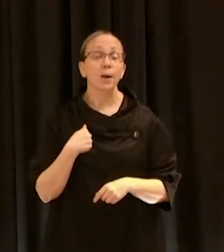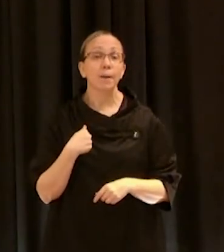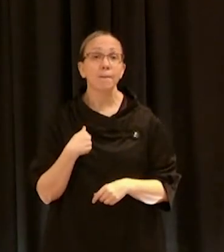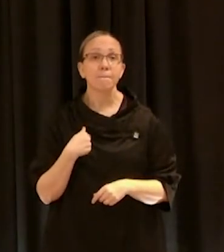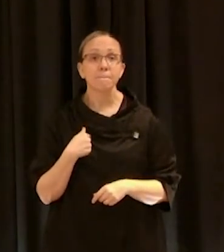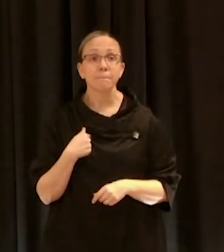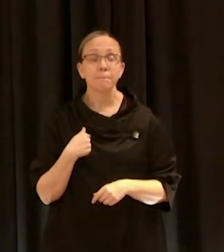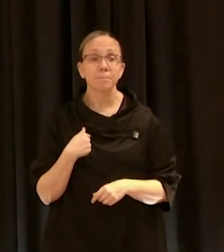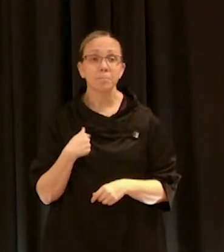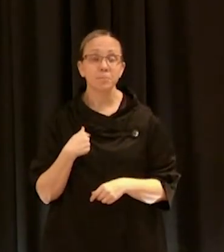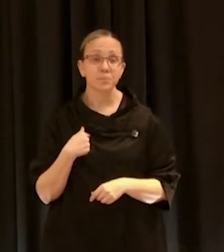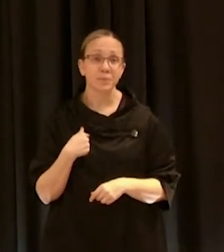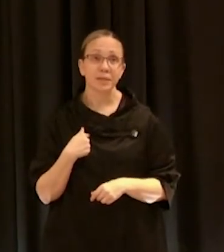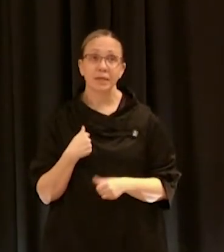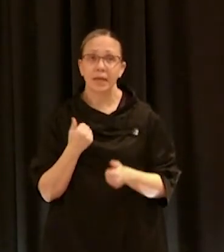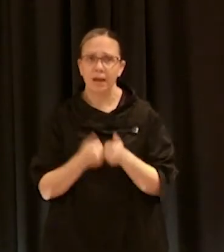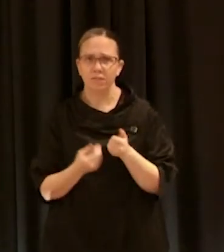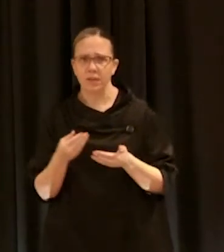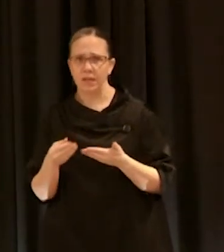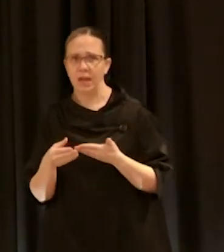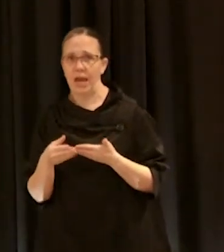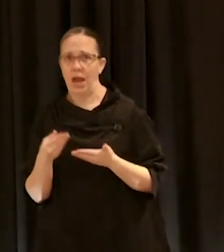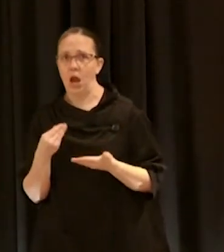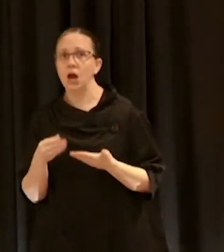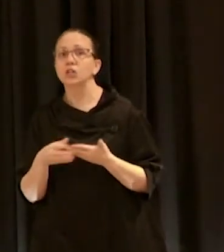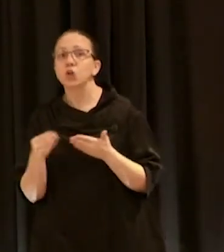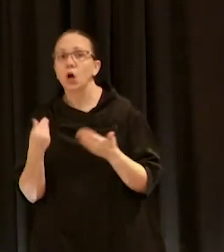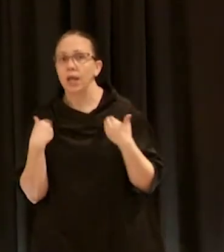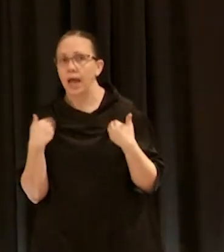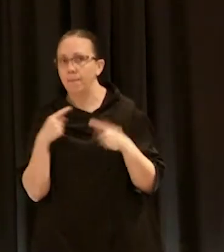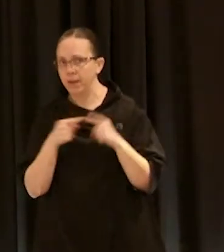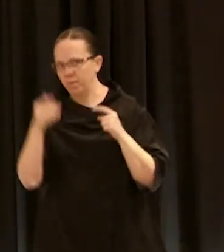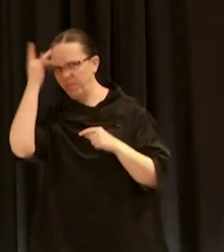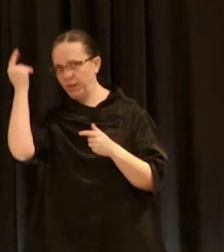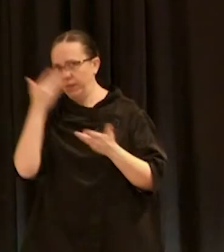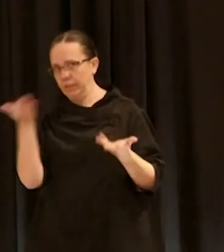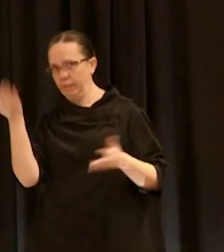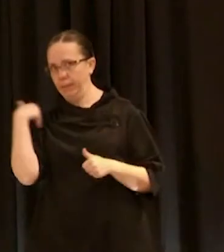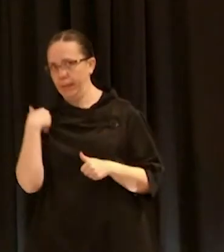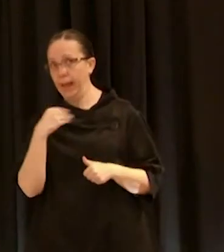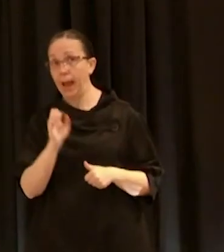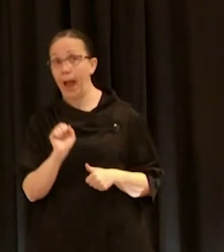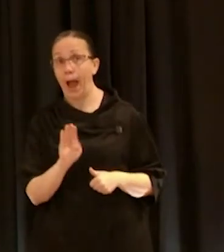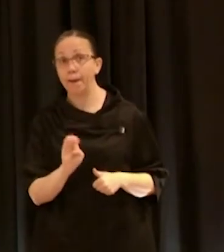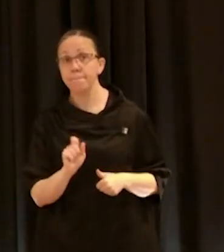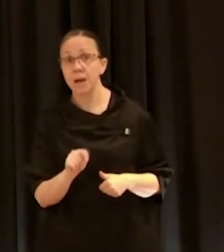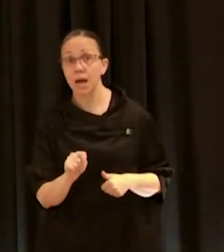little dollar I got, and I don't think we're supposed to bet, but I'm going to forget those things which are behind.